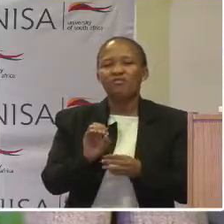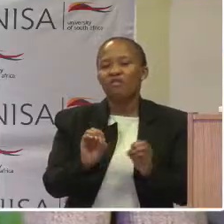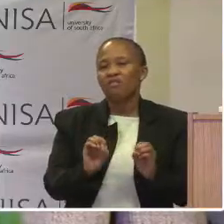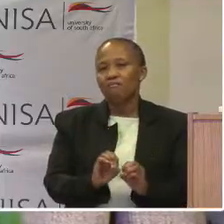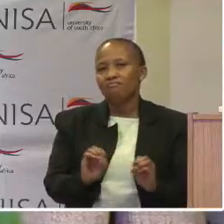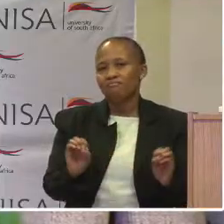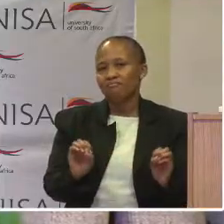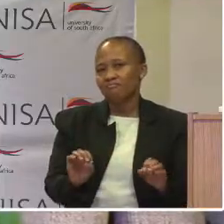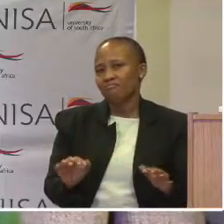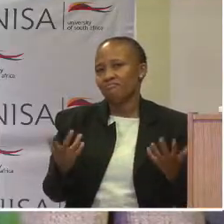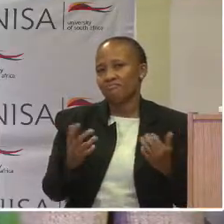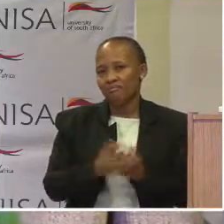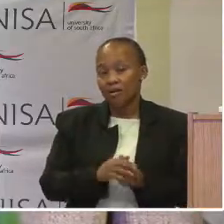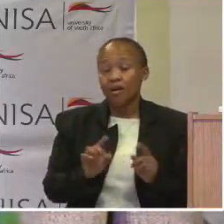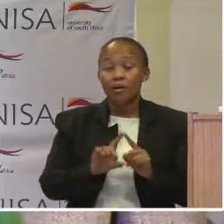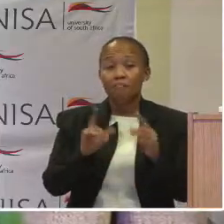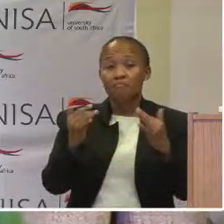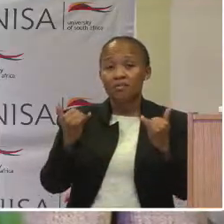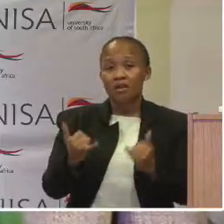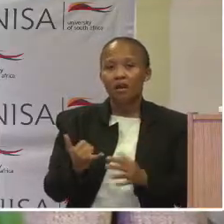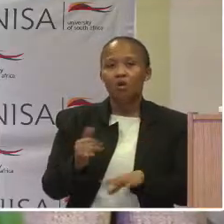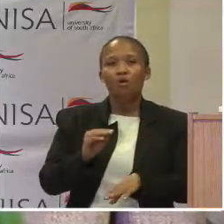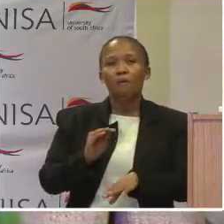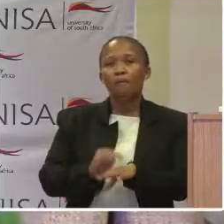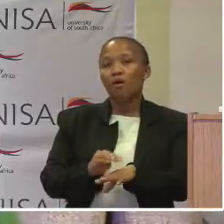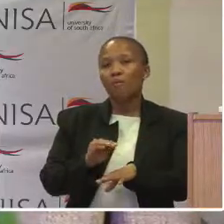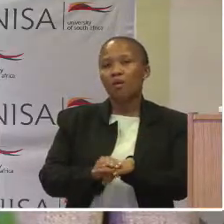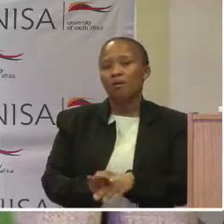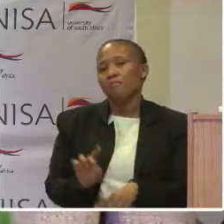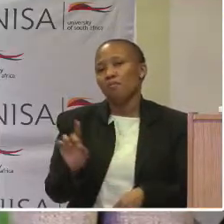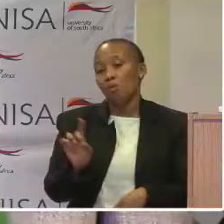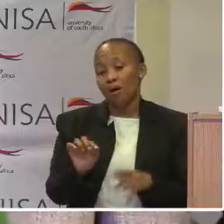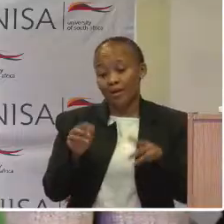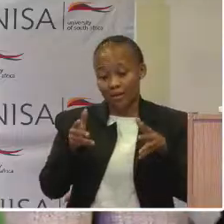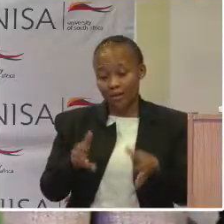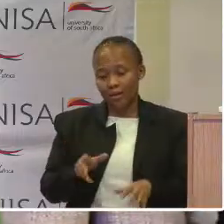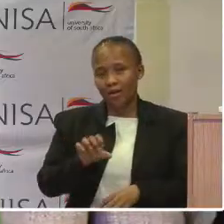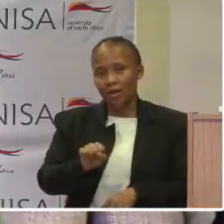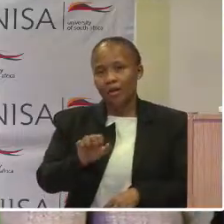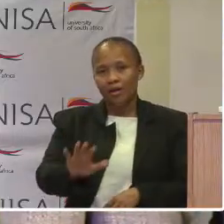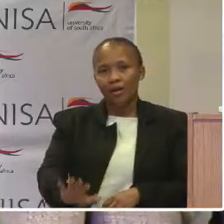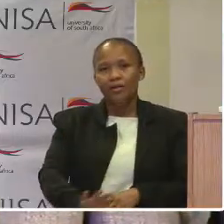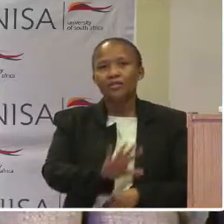The problem now is that we don't have